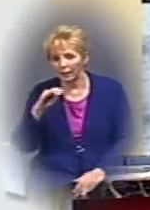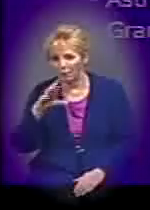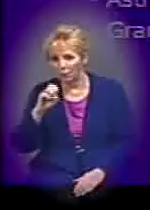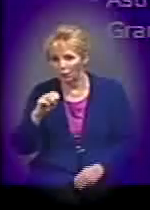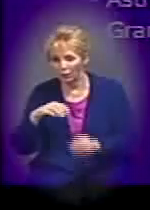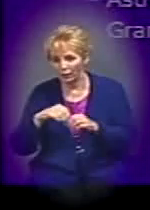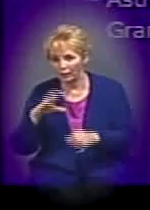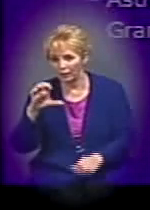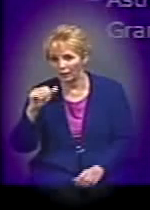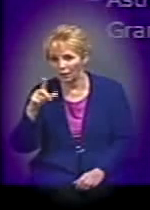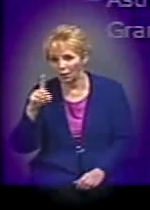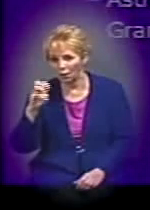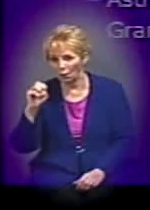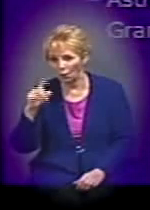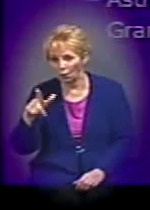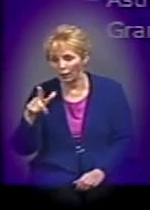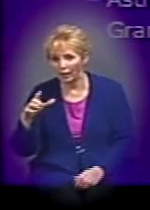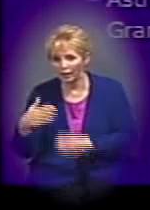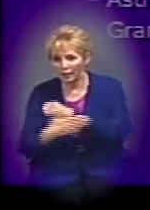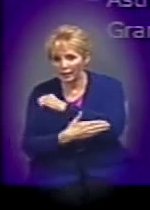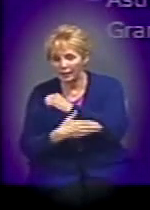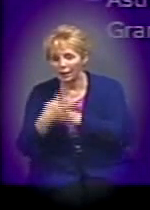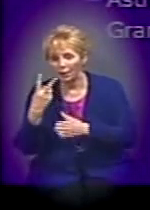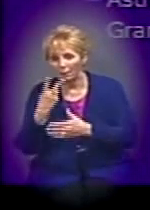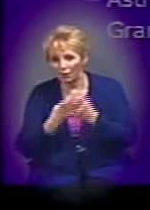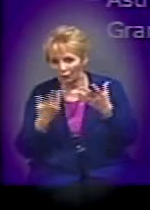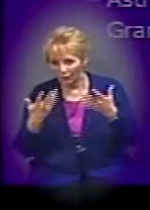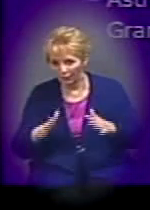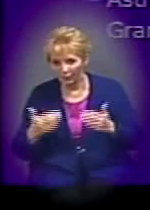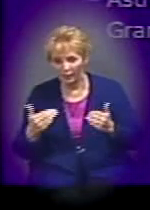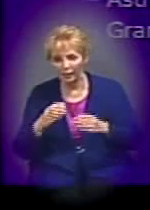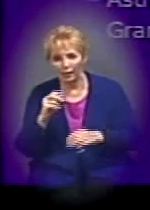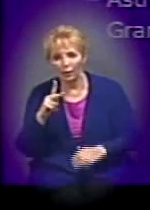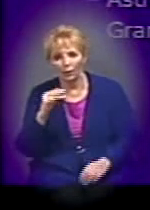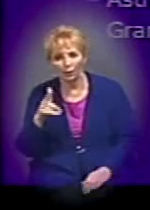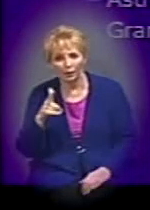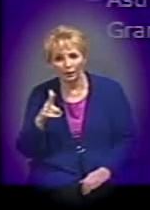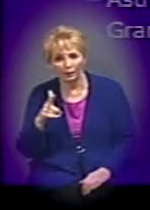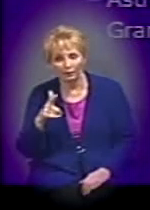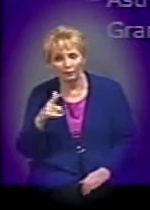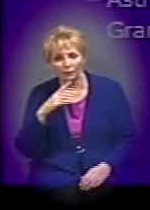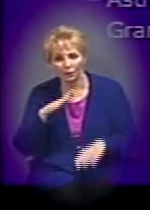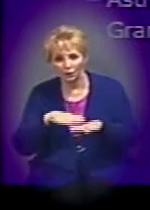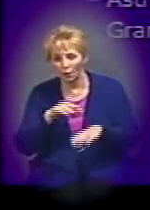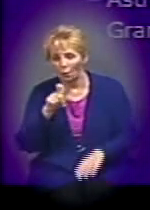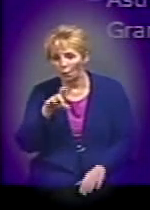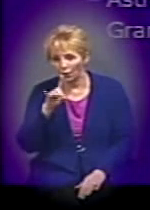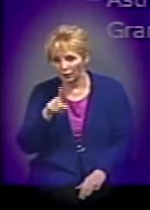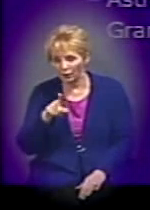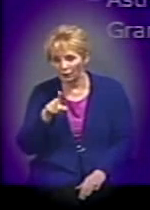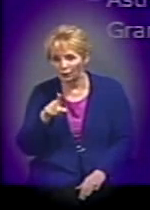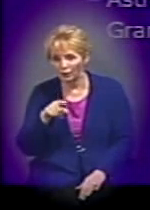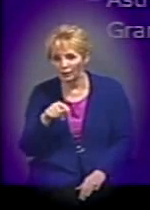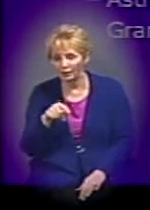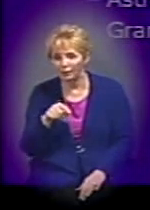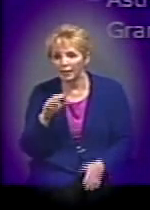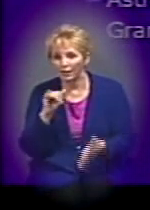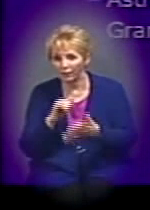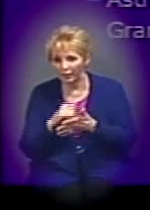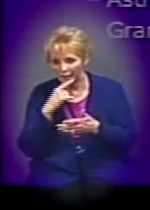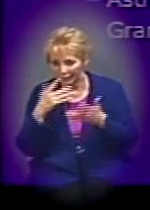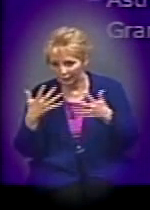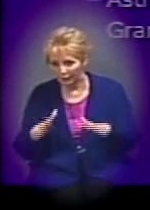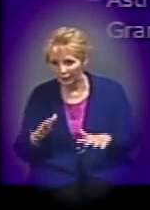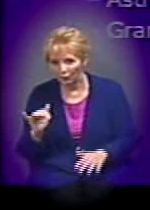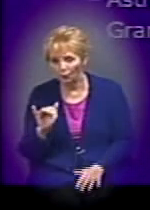County. Both of those tanks are completed now. The Oak Hill tank, which is up off of 181 in Oak Hill, that one is